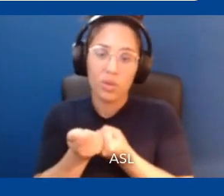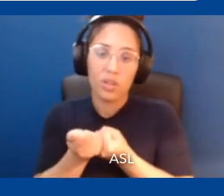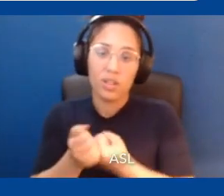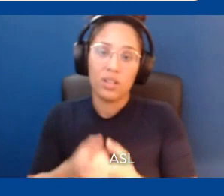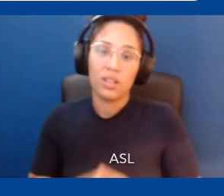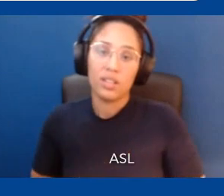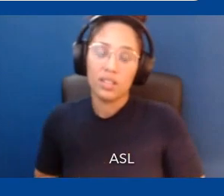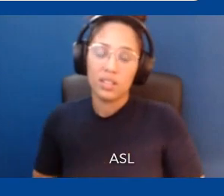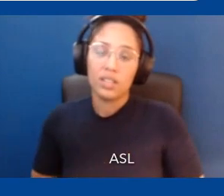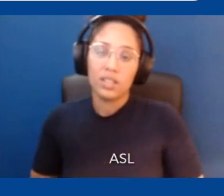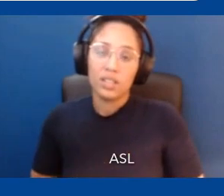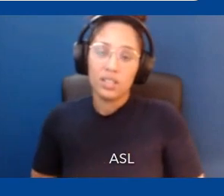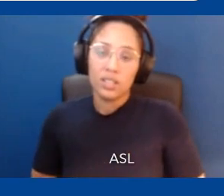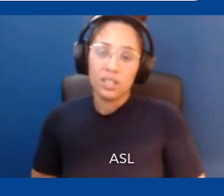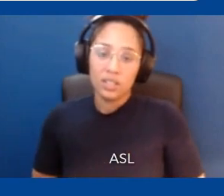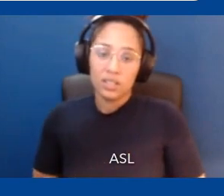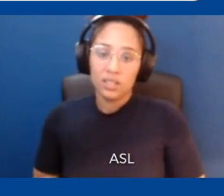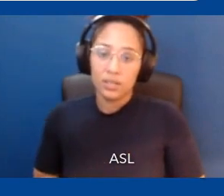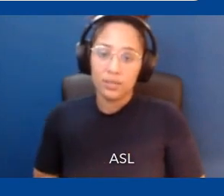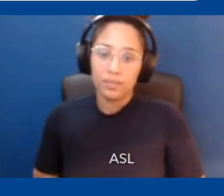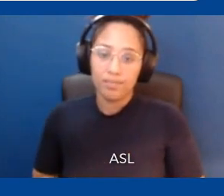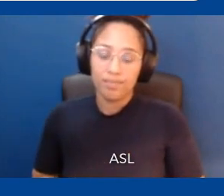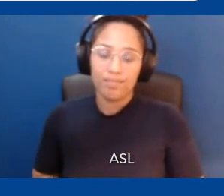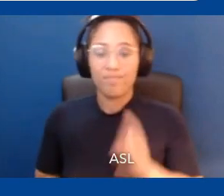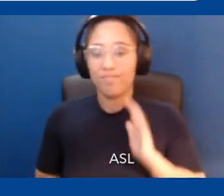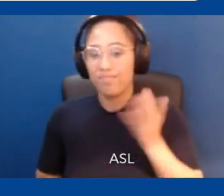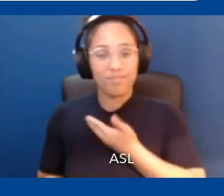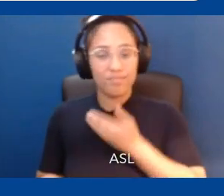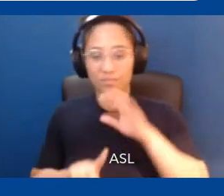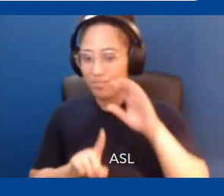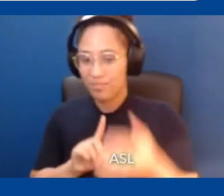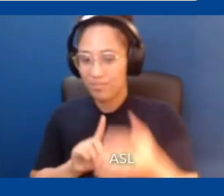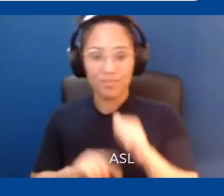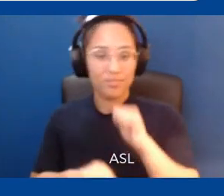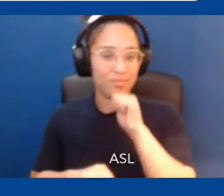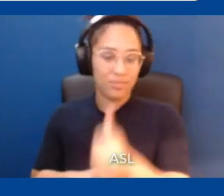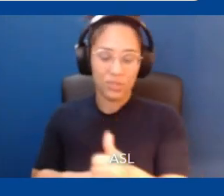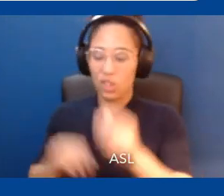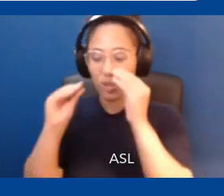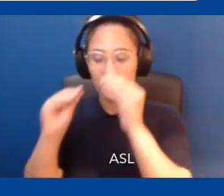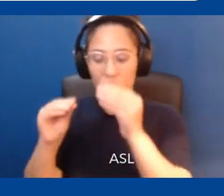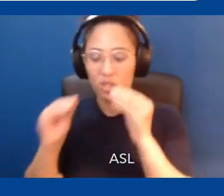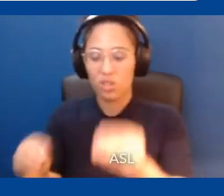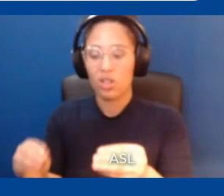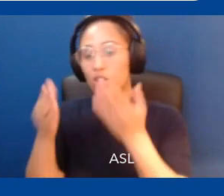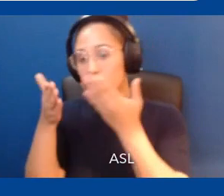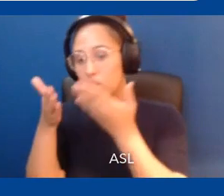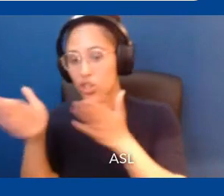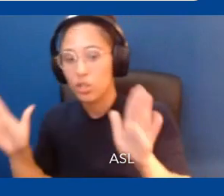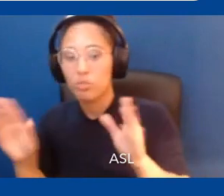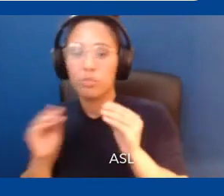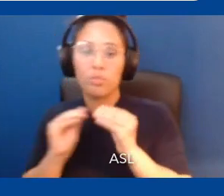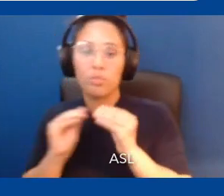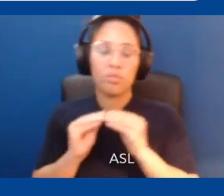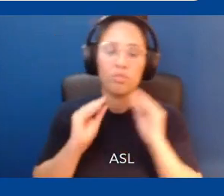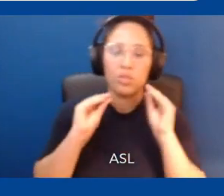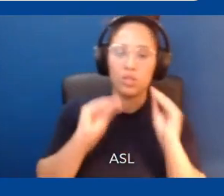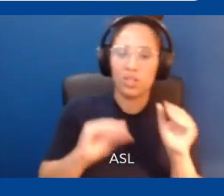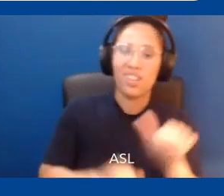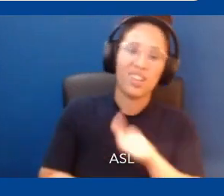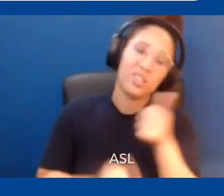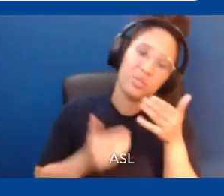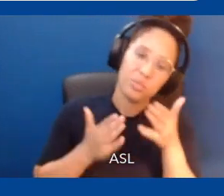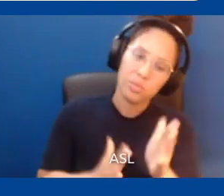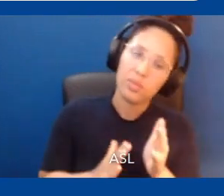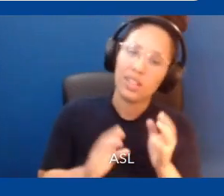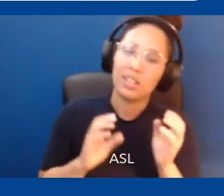thought, for not like in a mainstream way, but in these other ways, it's even more difficult.